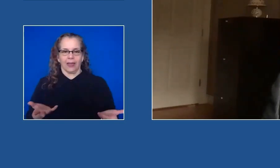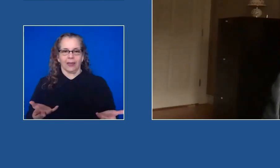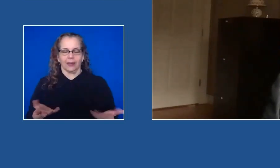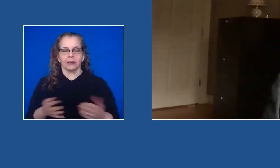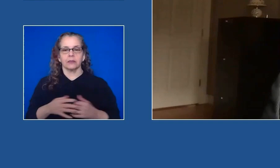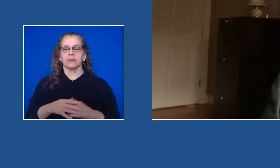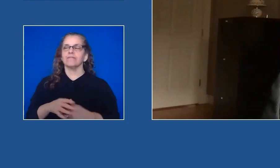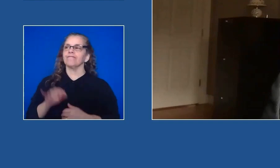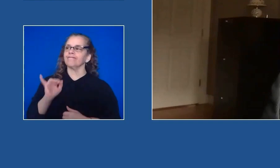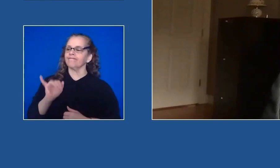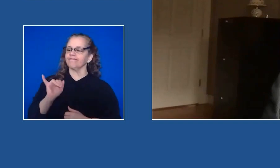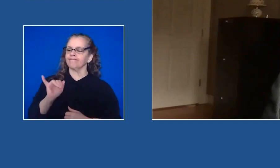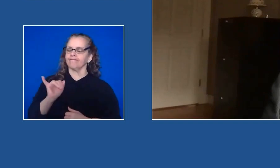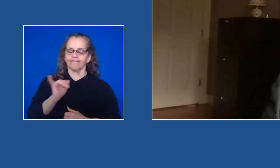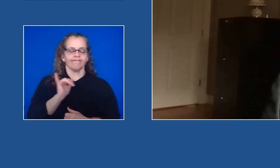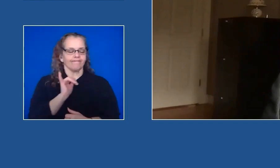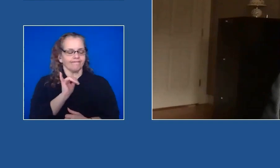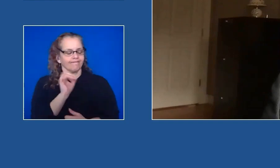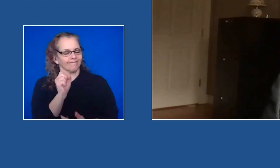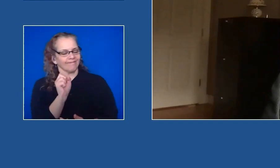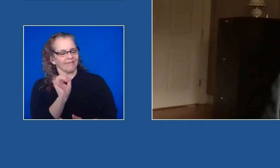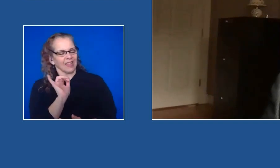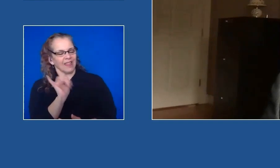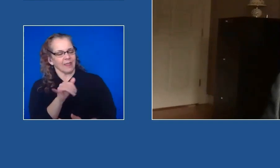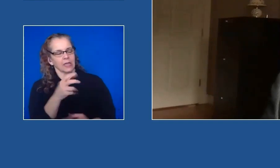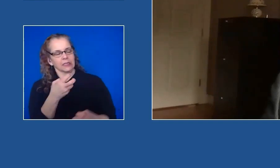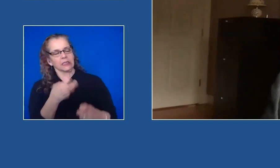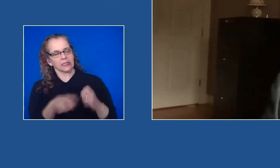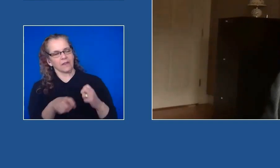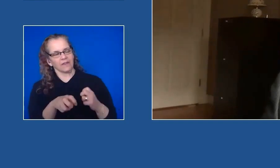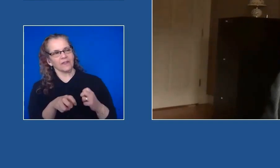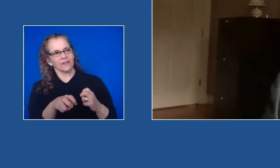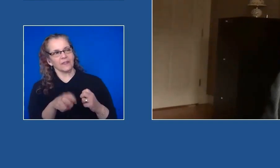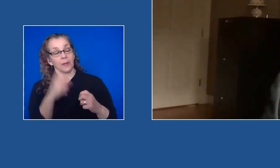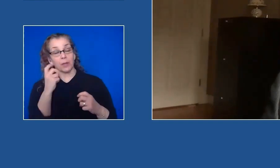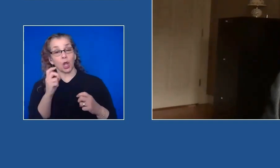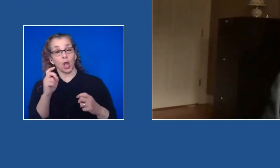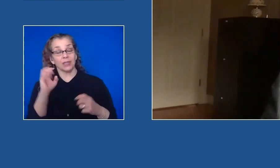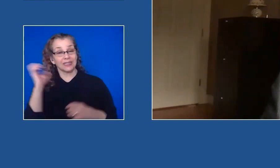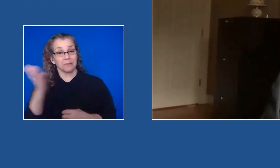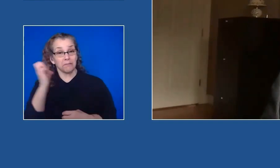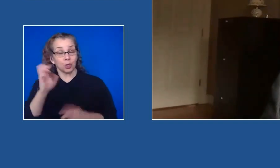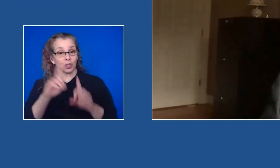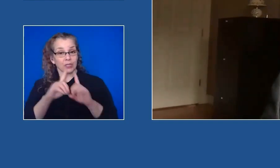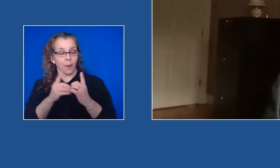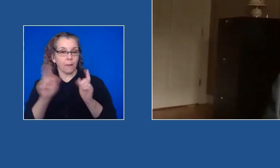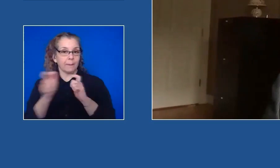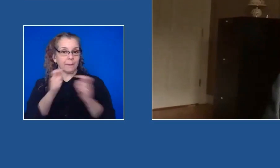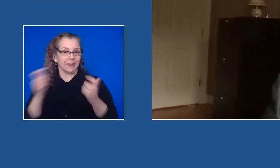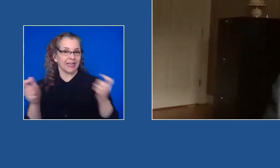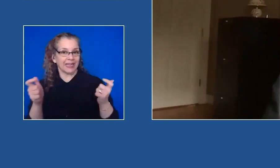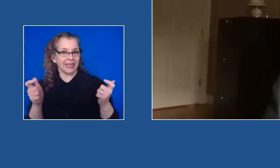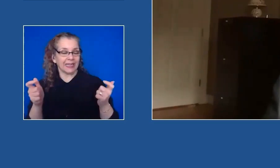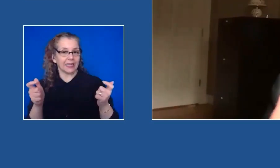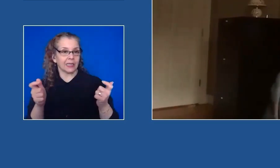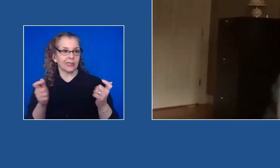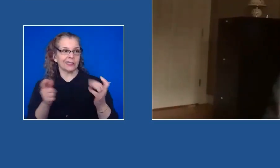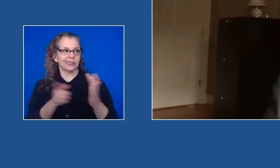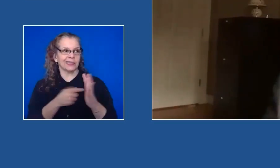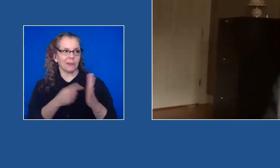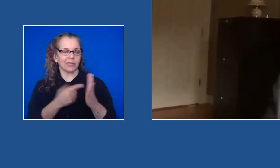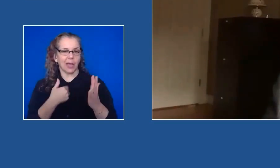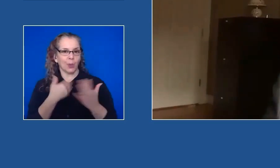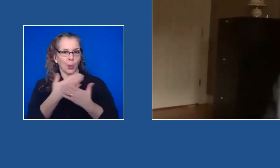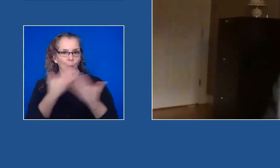may be difficult because the emergency department is big and there may not necessarily be any structure as to where patients